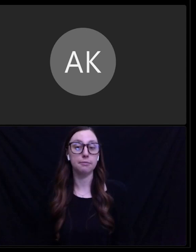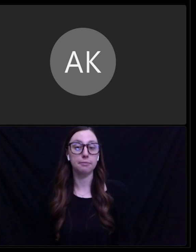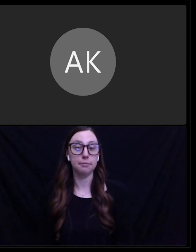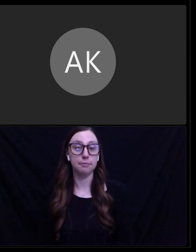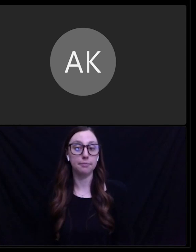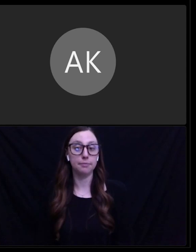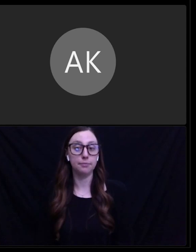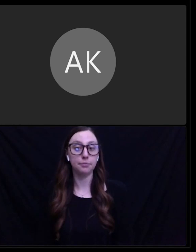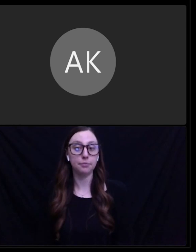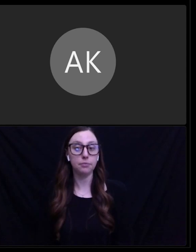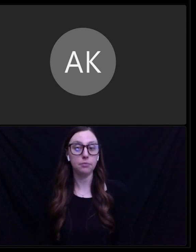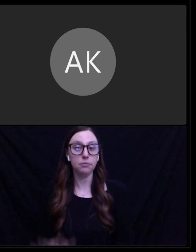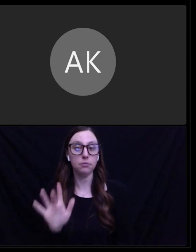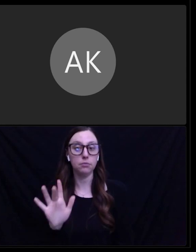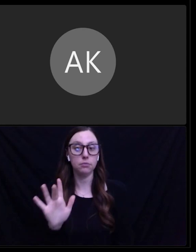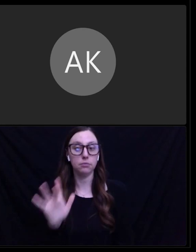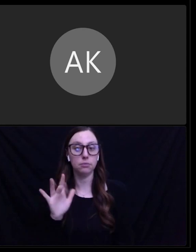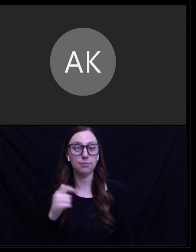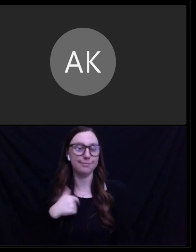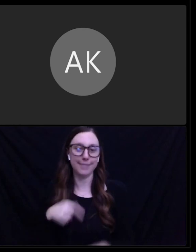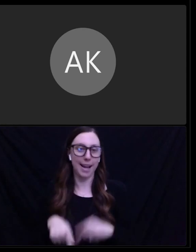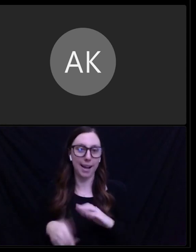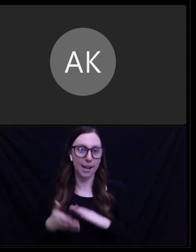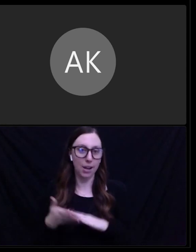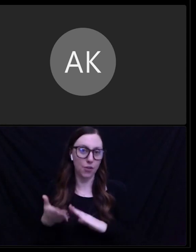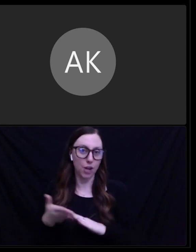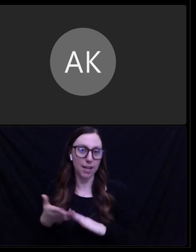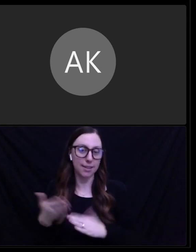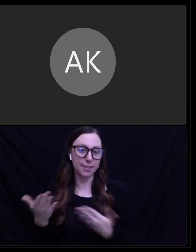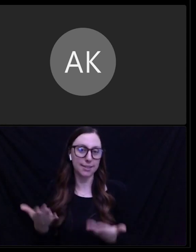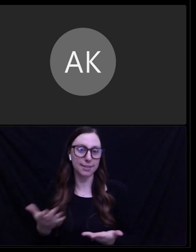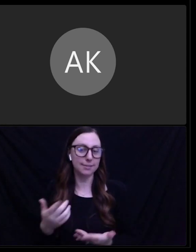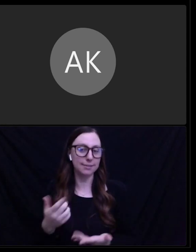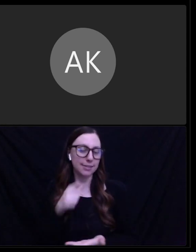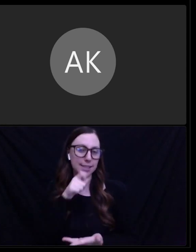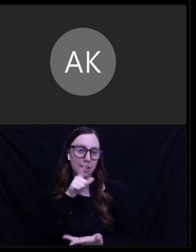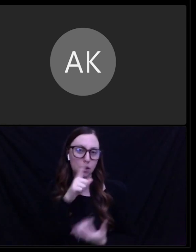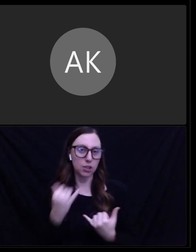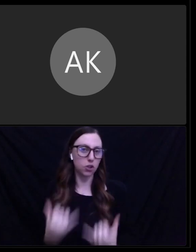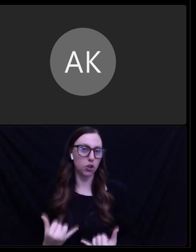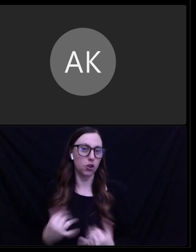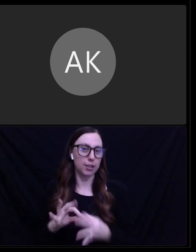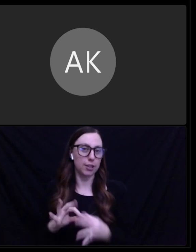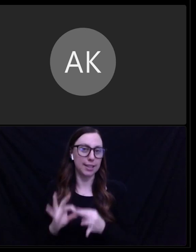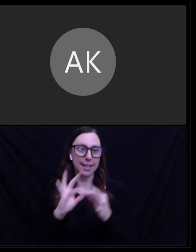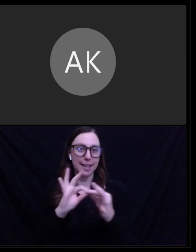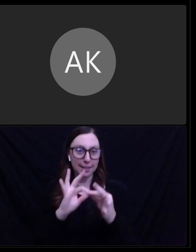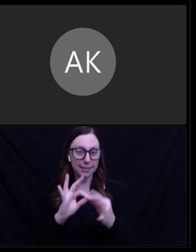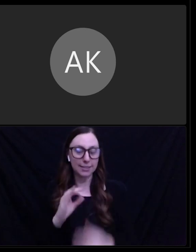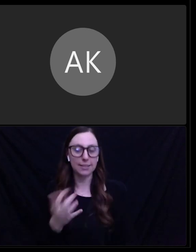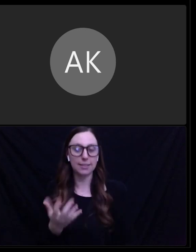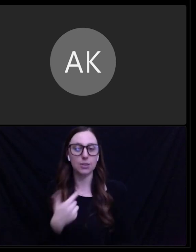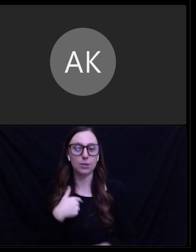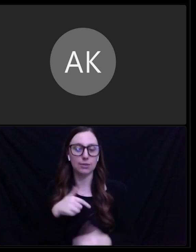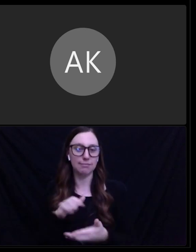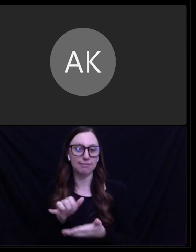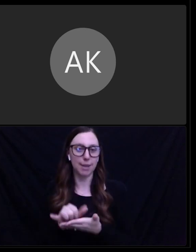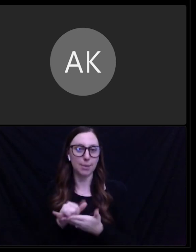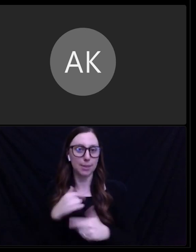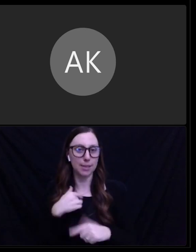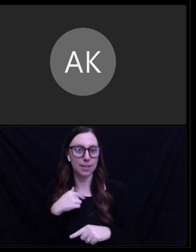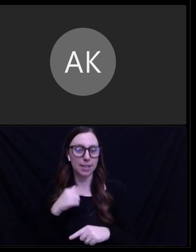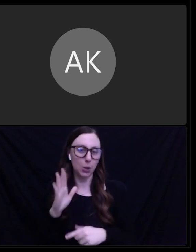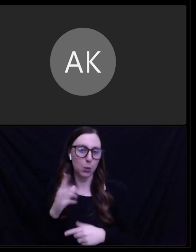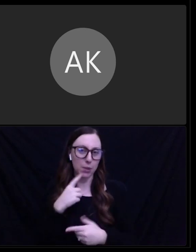I'm going to click on this, but I can't even run it because it's not currently connected to the server. So it's just going to tell me that I